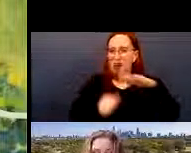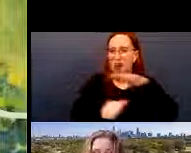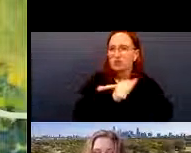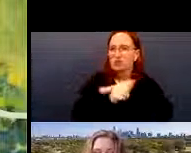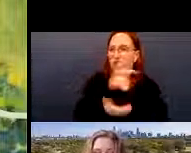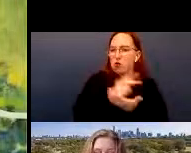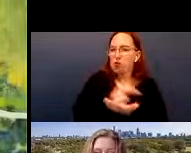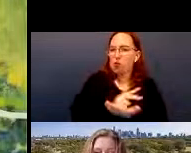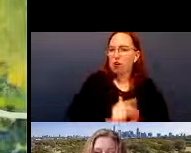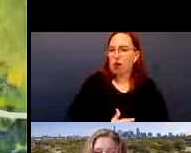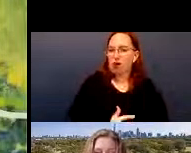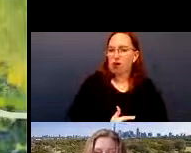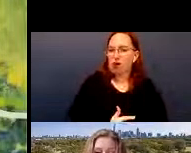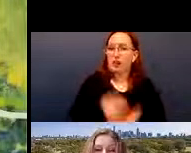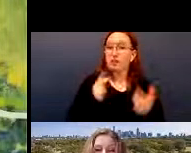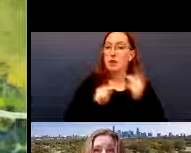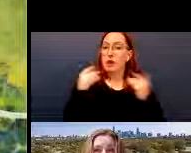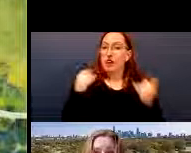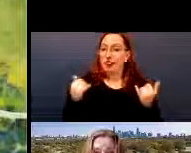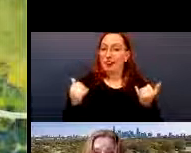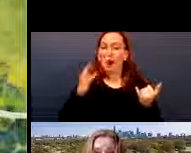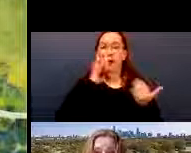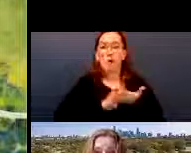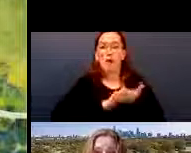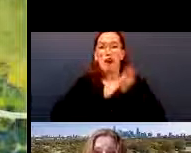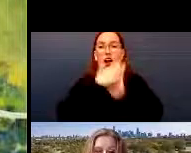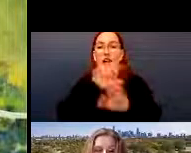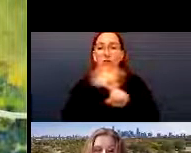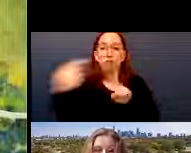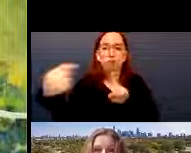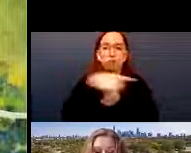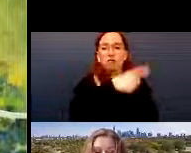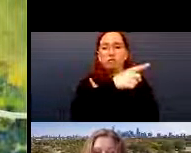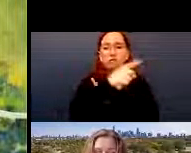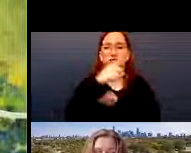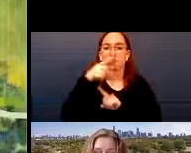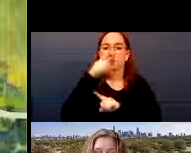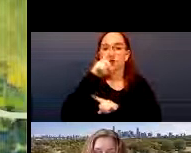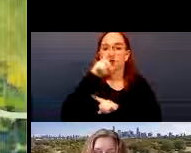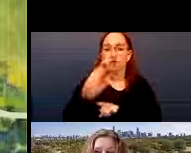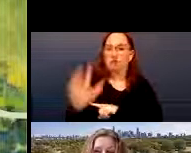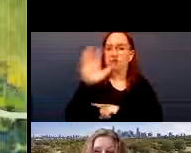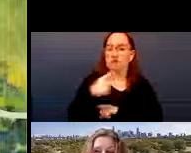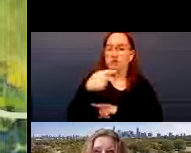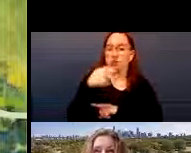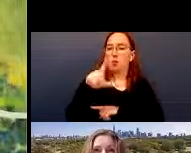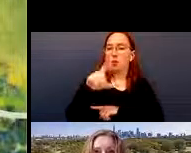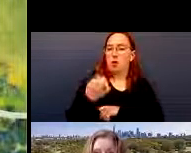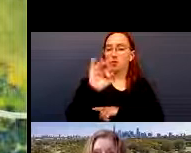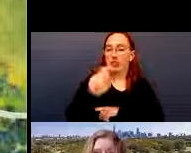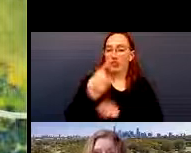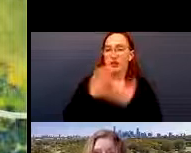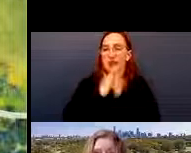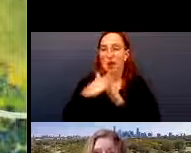polo field as an entry point into the park south of Barton Springs Road. There's a welcome center with a playground on the